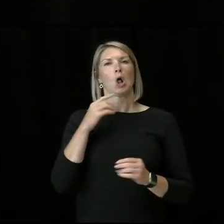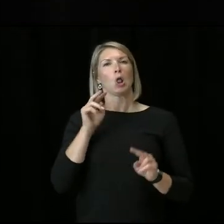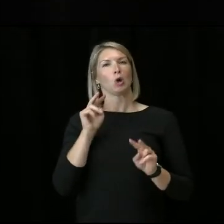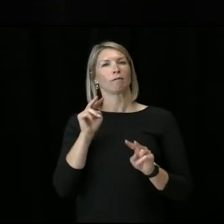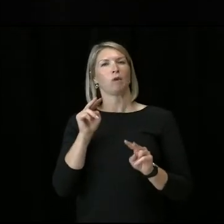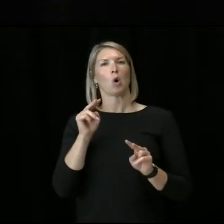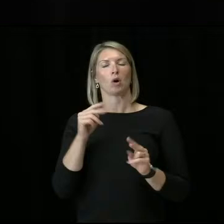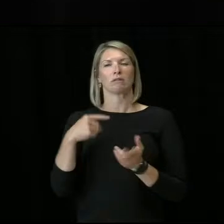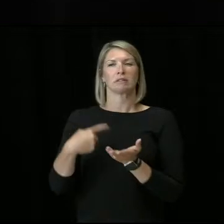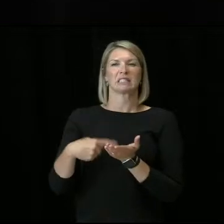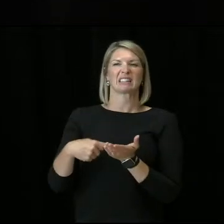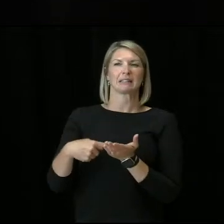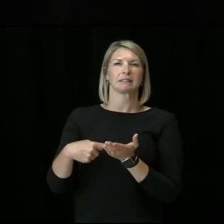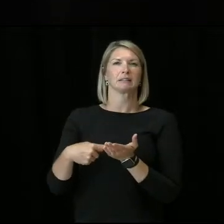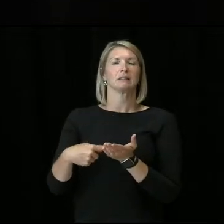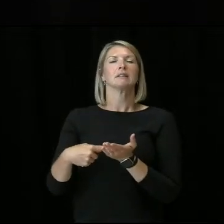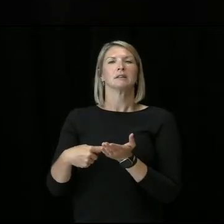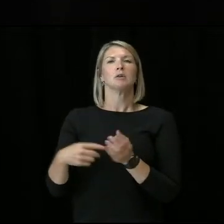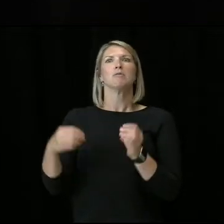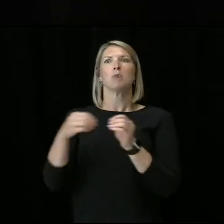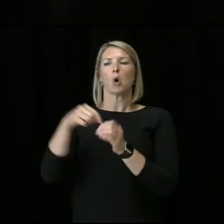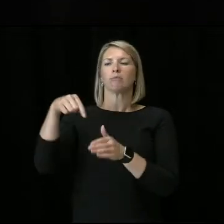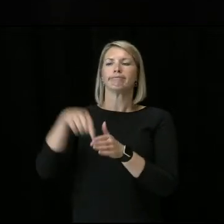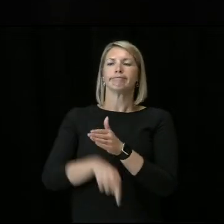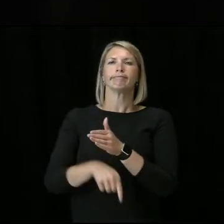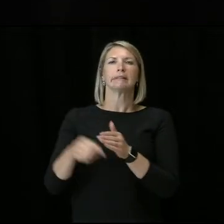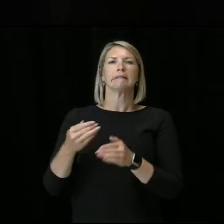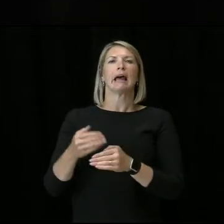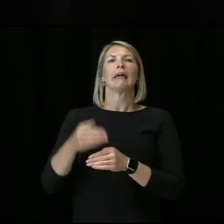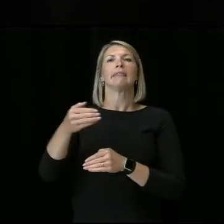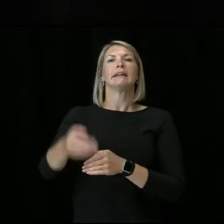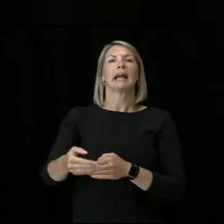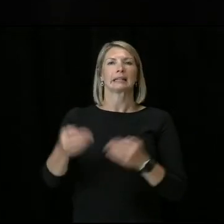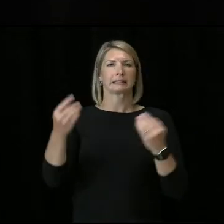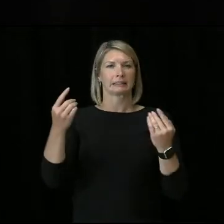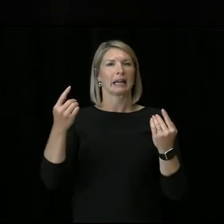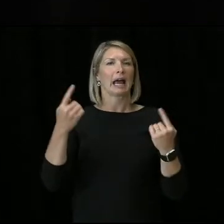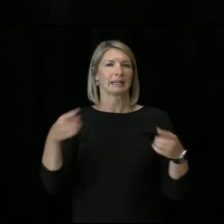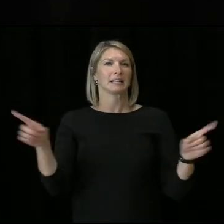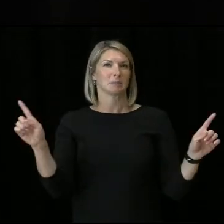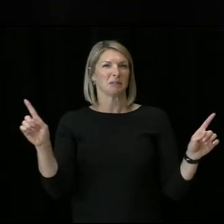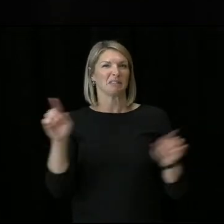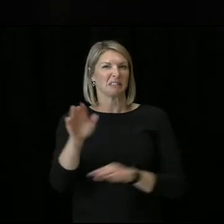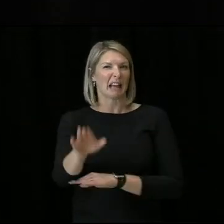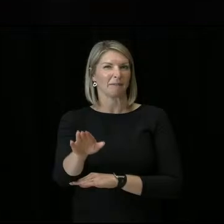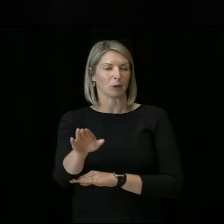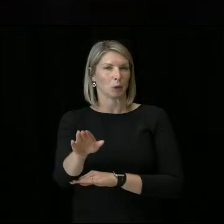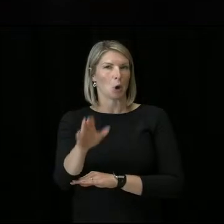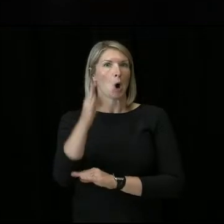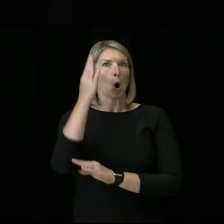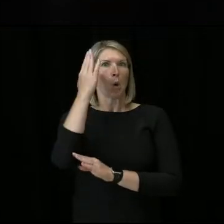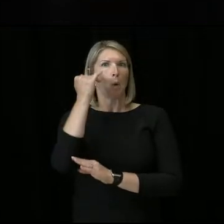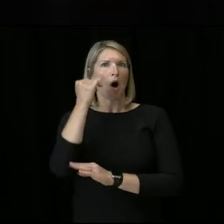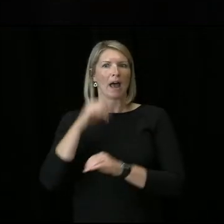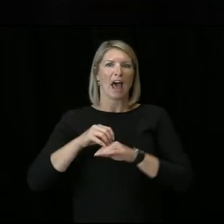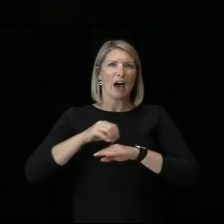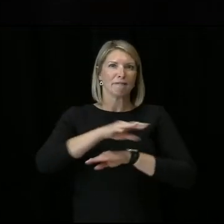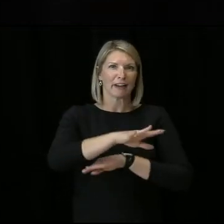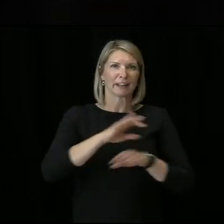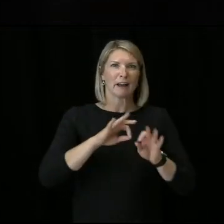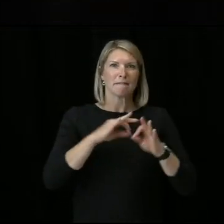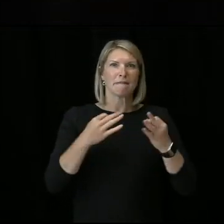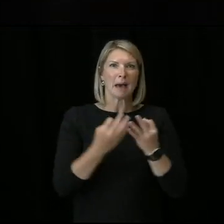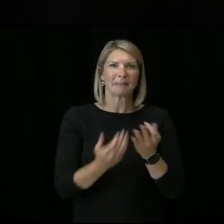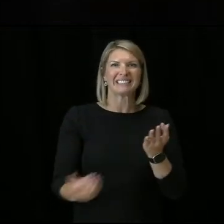meeting, which is also in the next announcement, which will also let us dream big and allow families to reach their full potential.